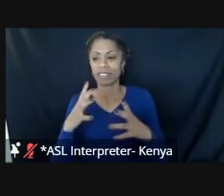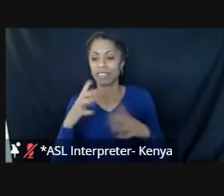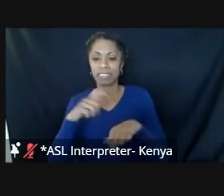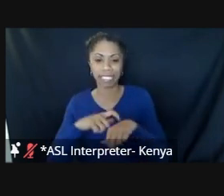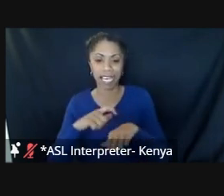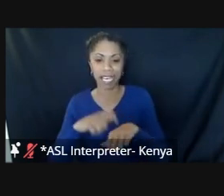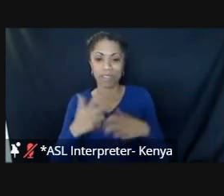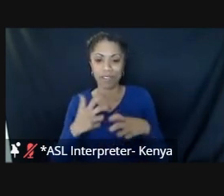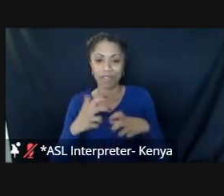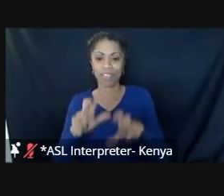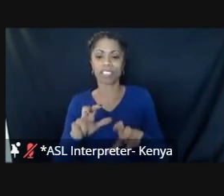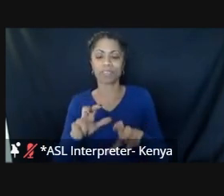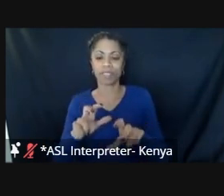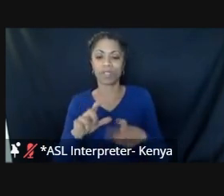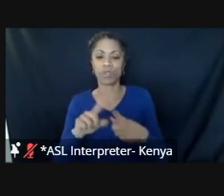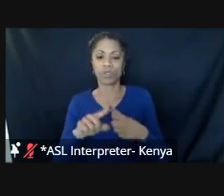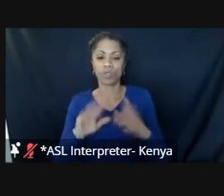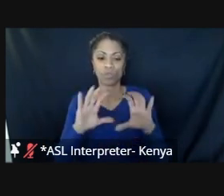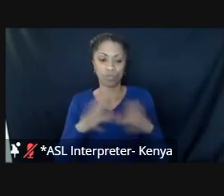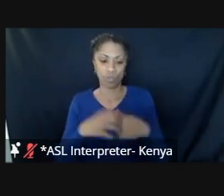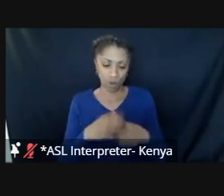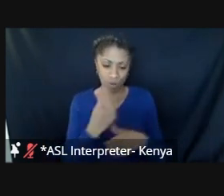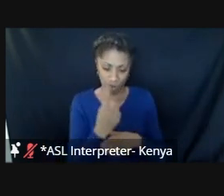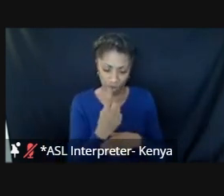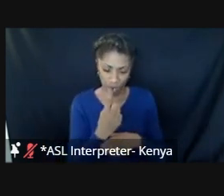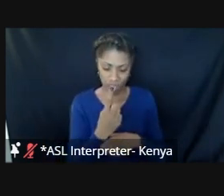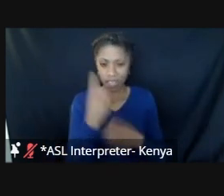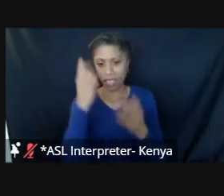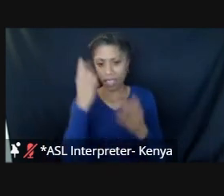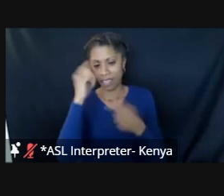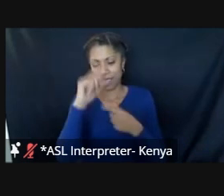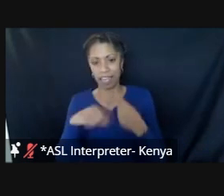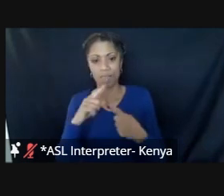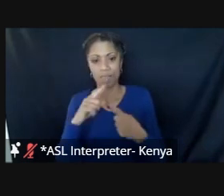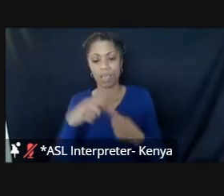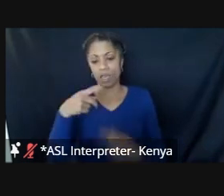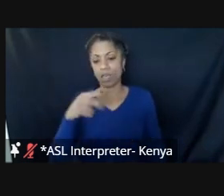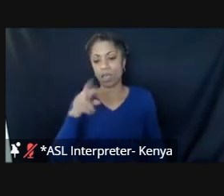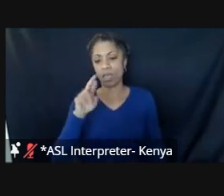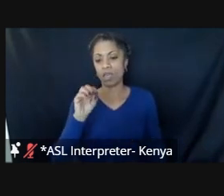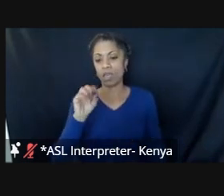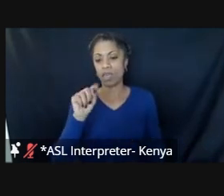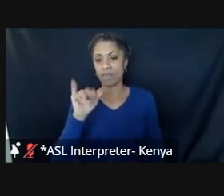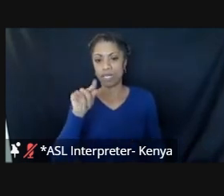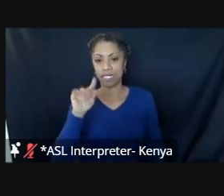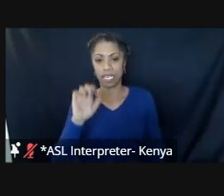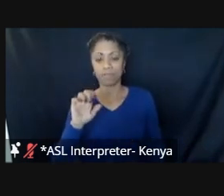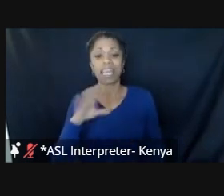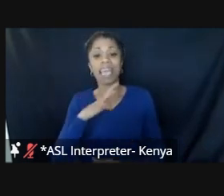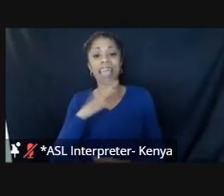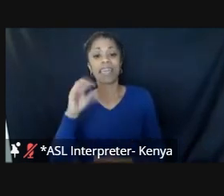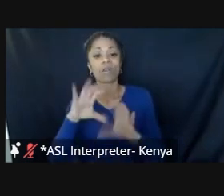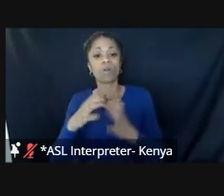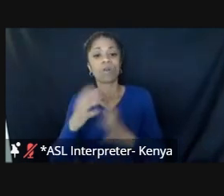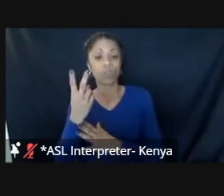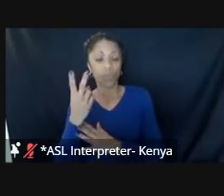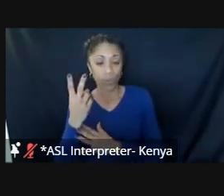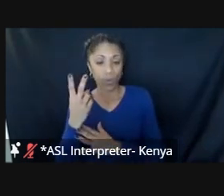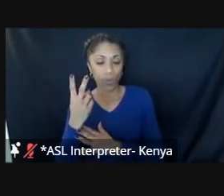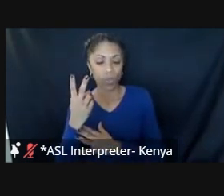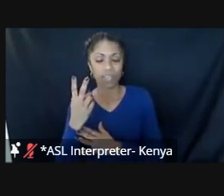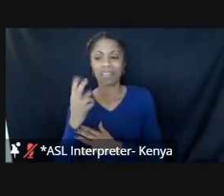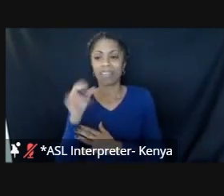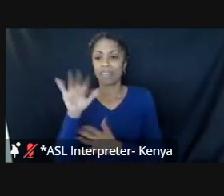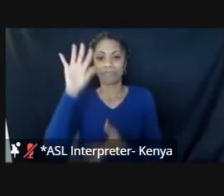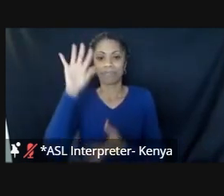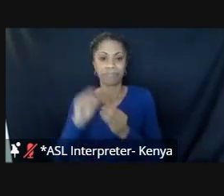cohort 1 and their thinking about their prototypes, and cohort 2 and their composition